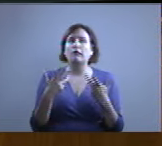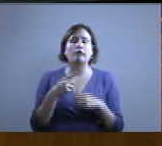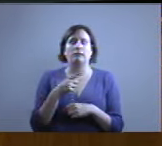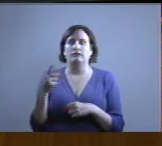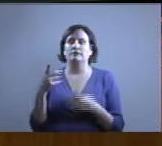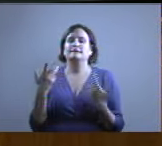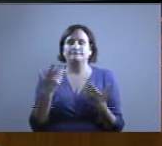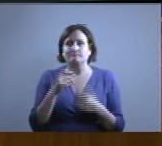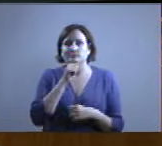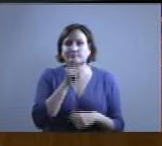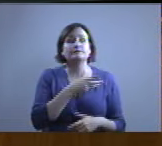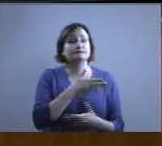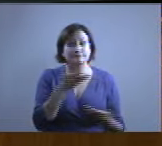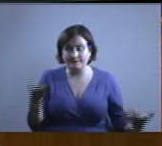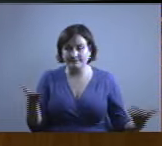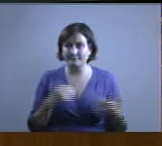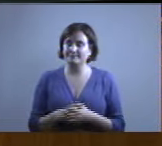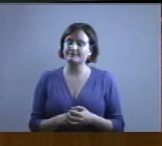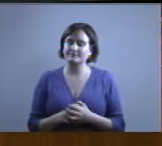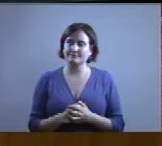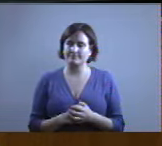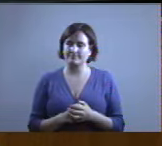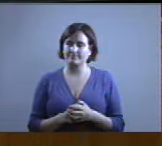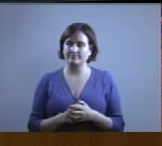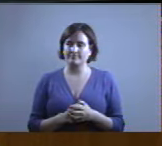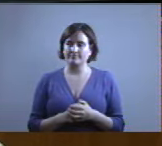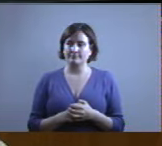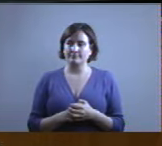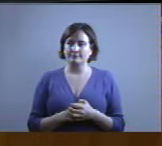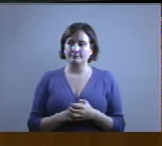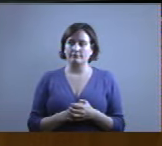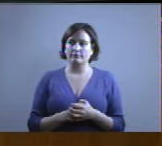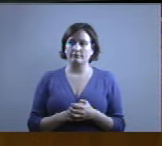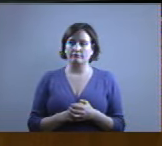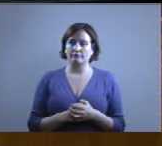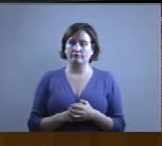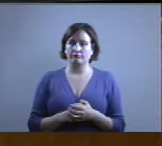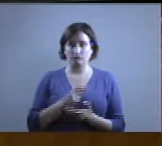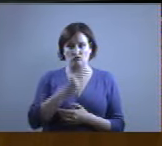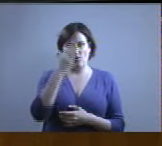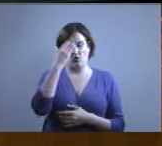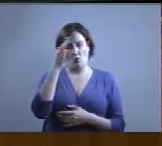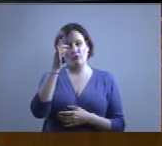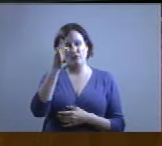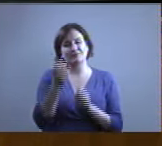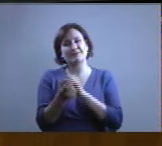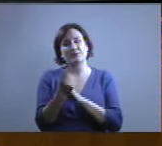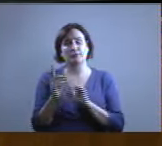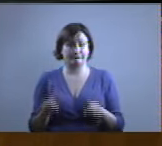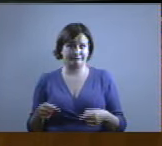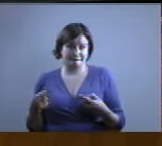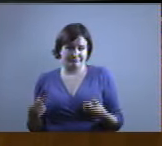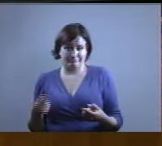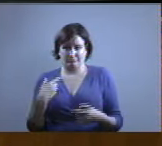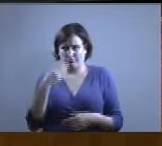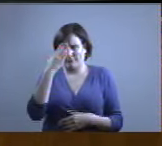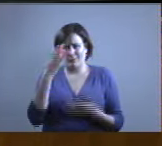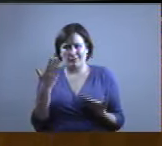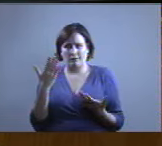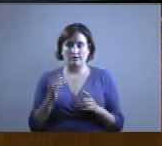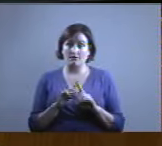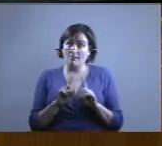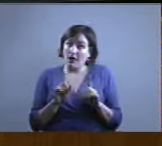ladies and gentlemen, there are not many things in life that are predictable, except that the ANC will win the